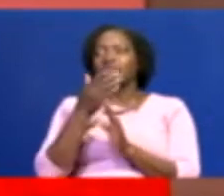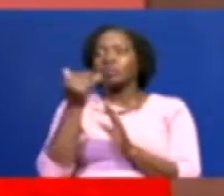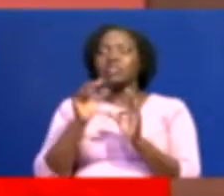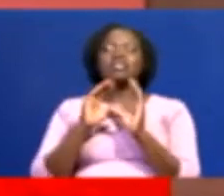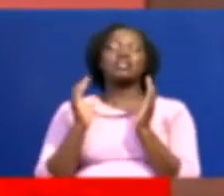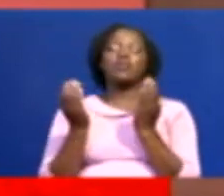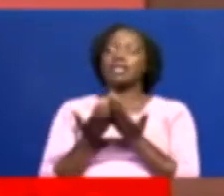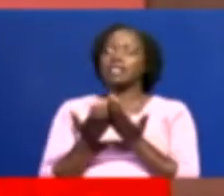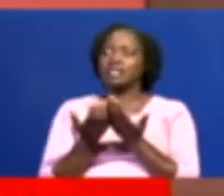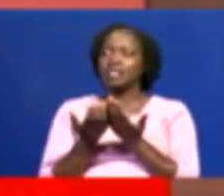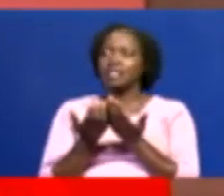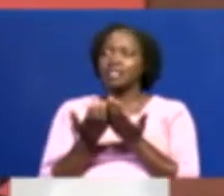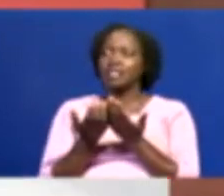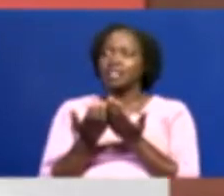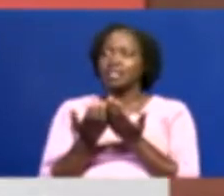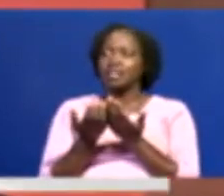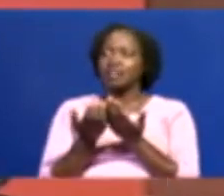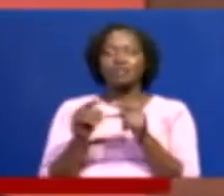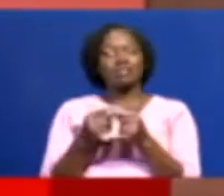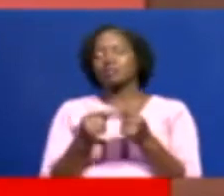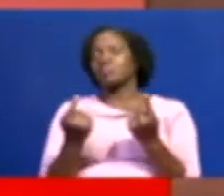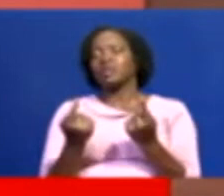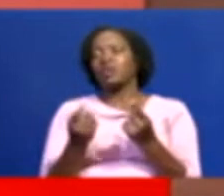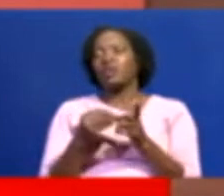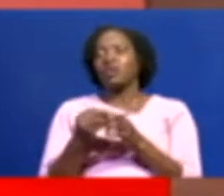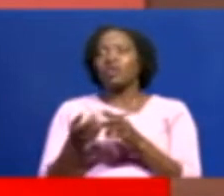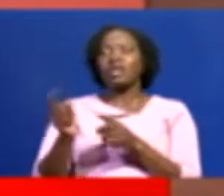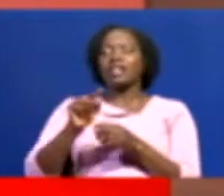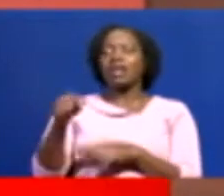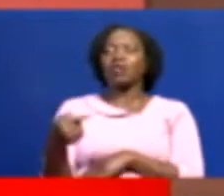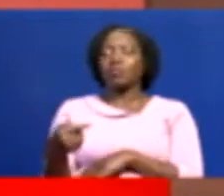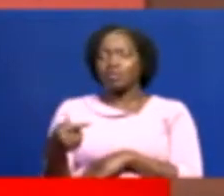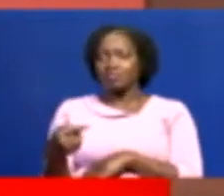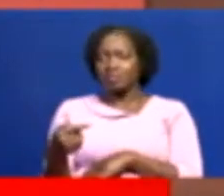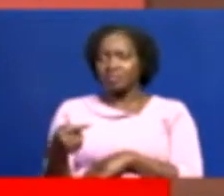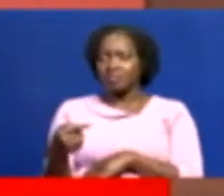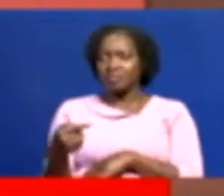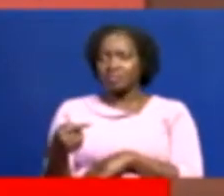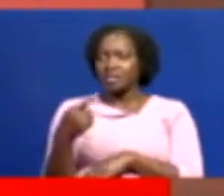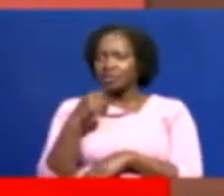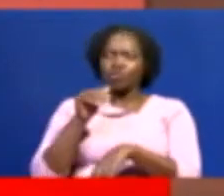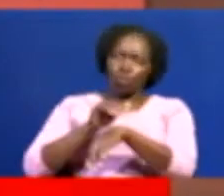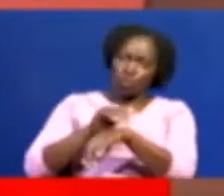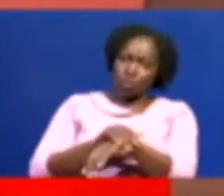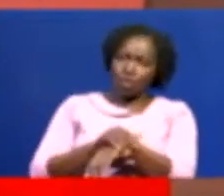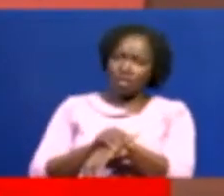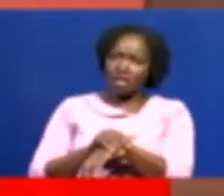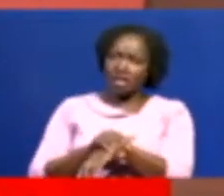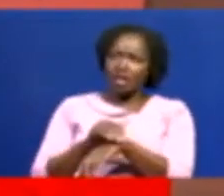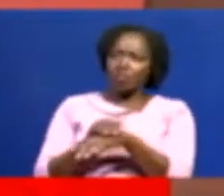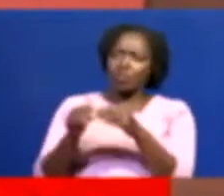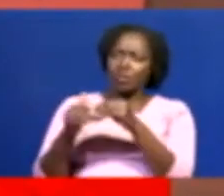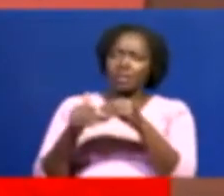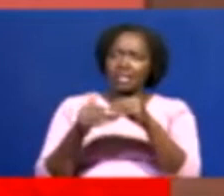world. Mm-hmm. We don't even need to mutilate or to add even a comma in this constitution. Mm-hmm. It's so good, properly